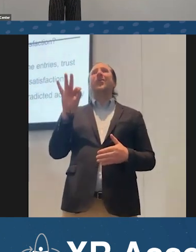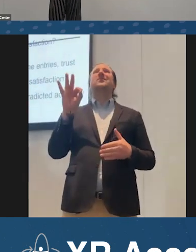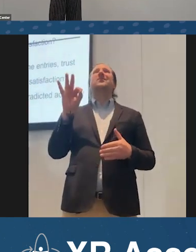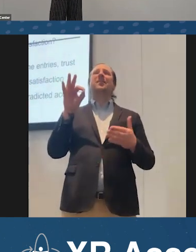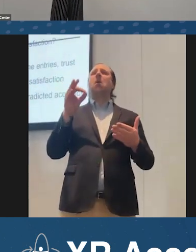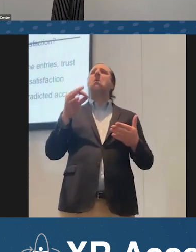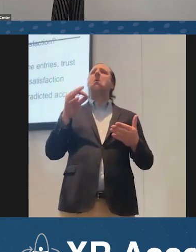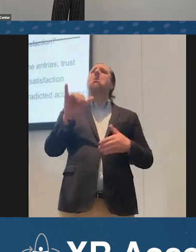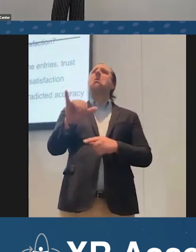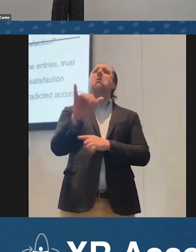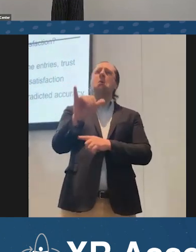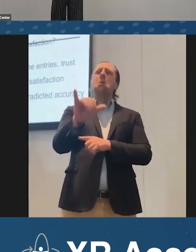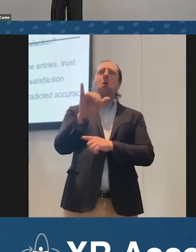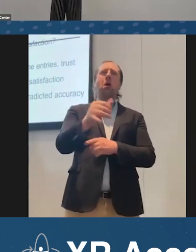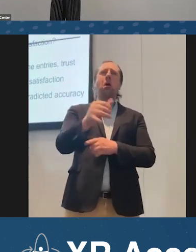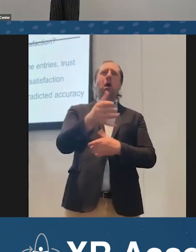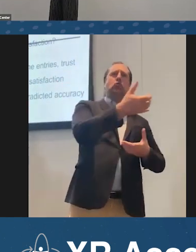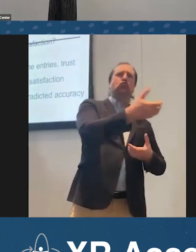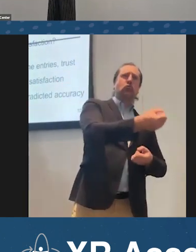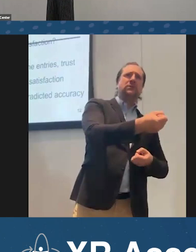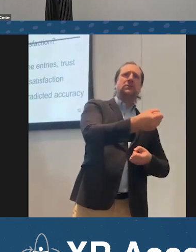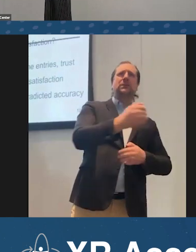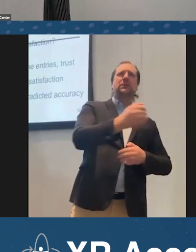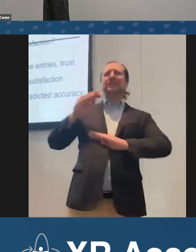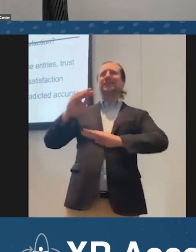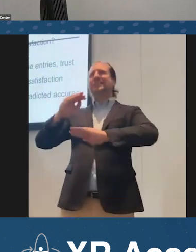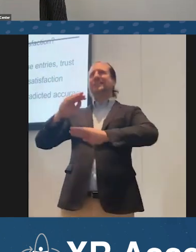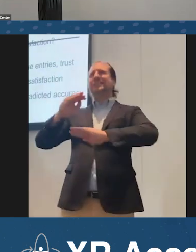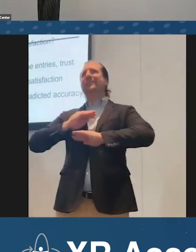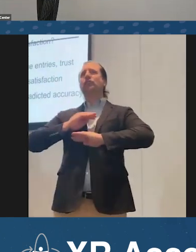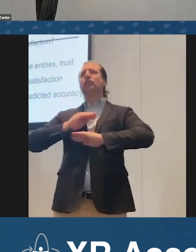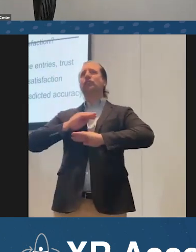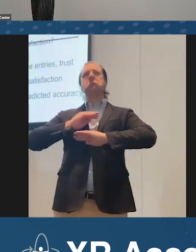of instances where the trust and satisfaction scores